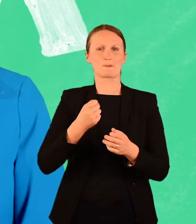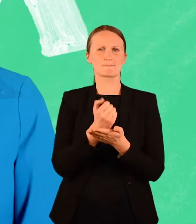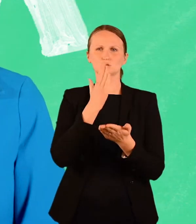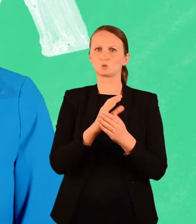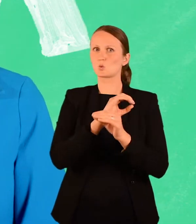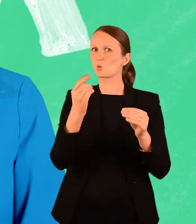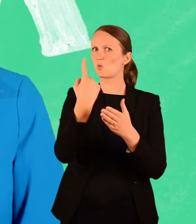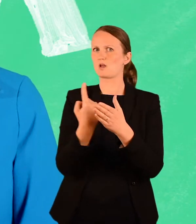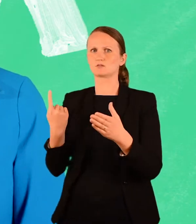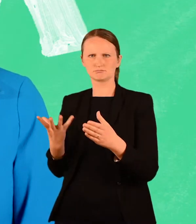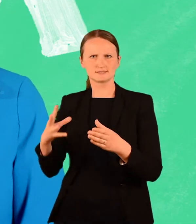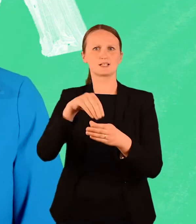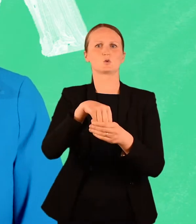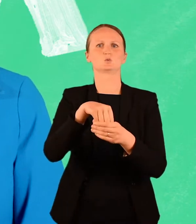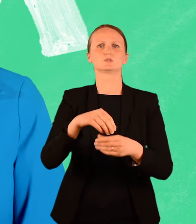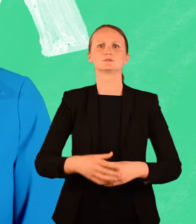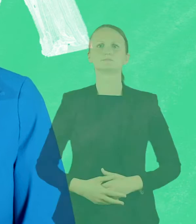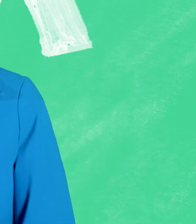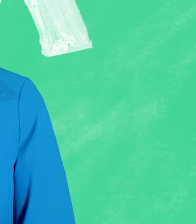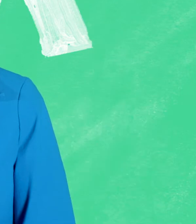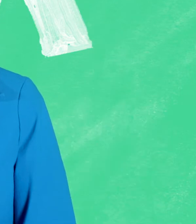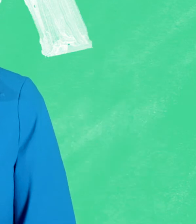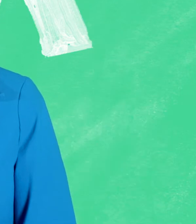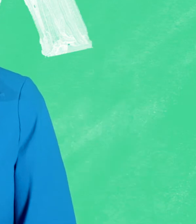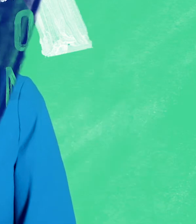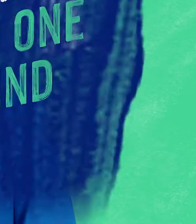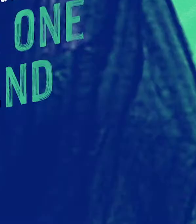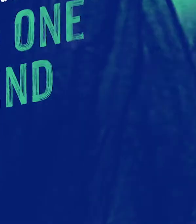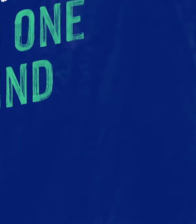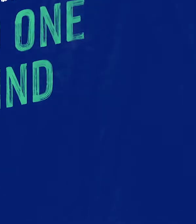We want to make sure that no one is left behind.